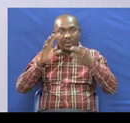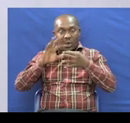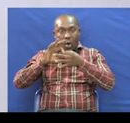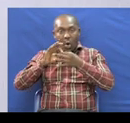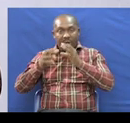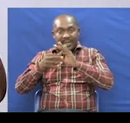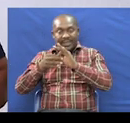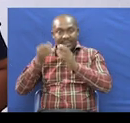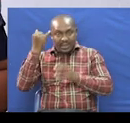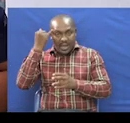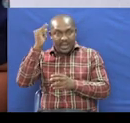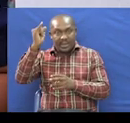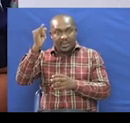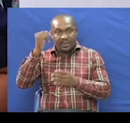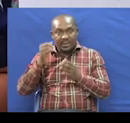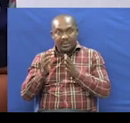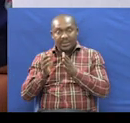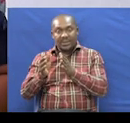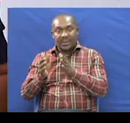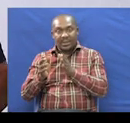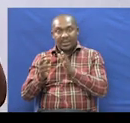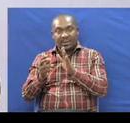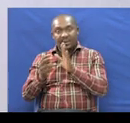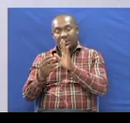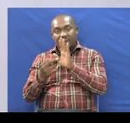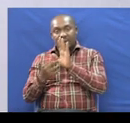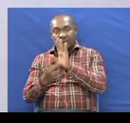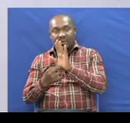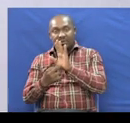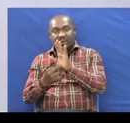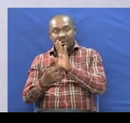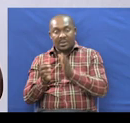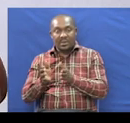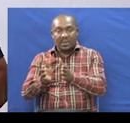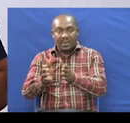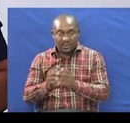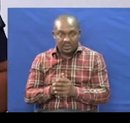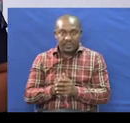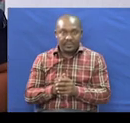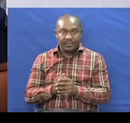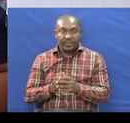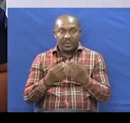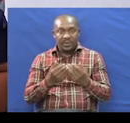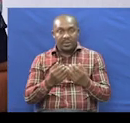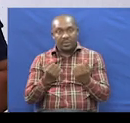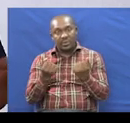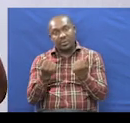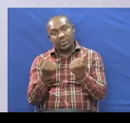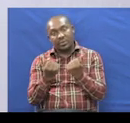syllabus. To coordinate means to bring into order or to organize.